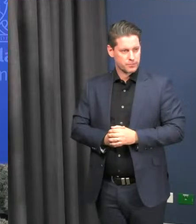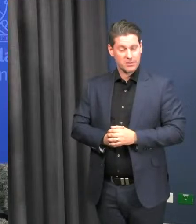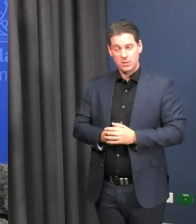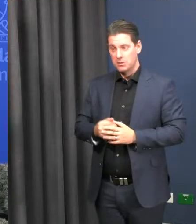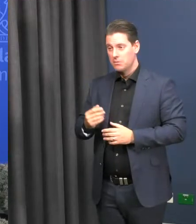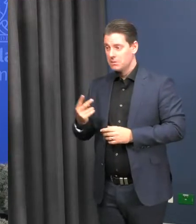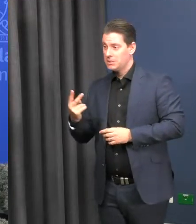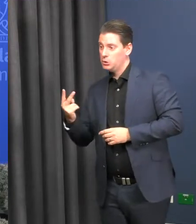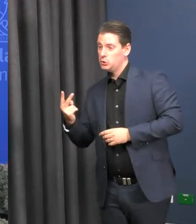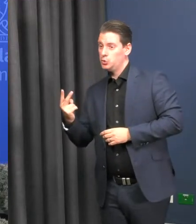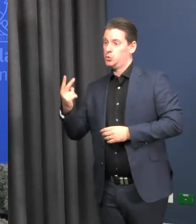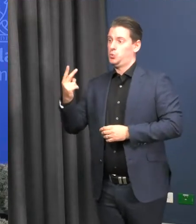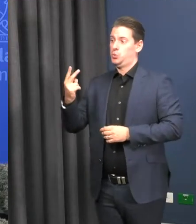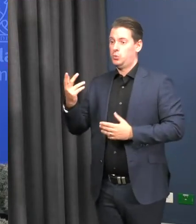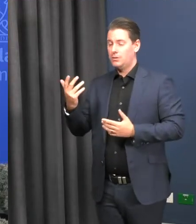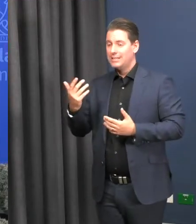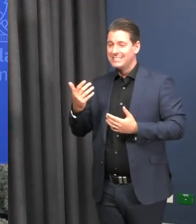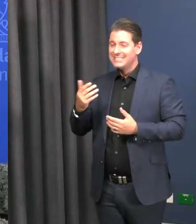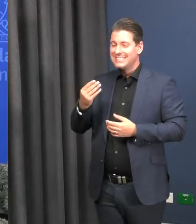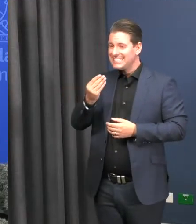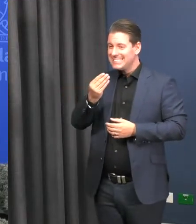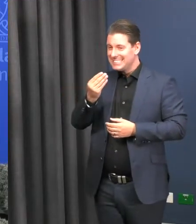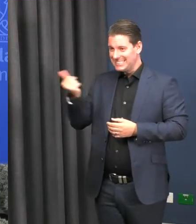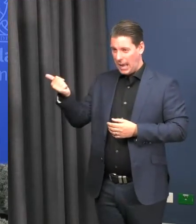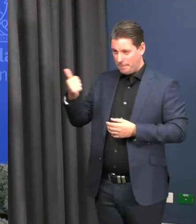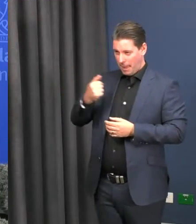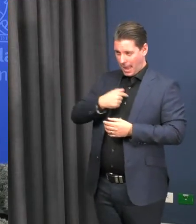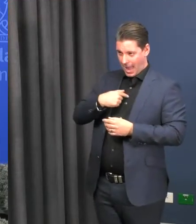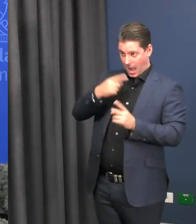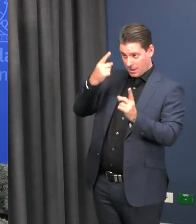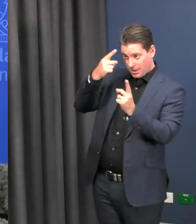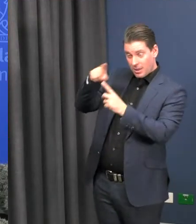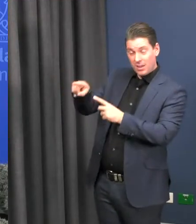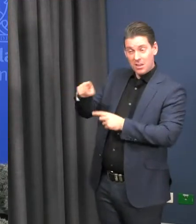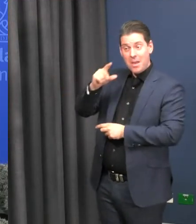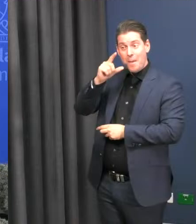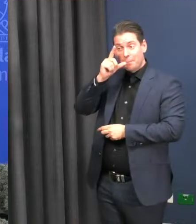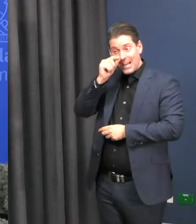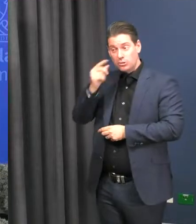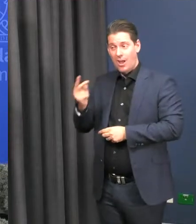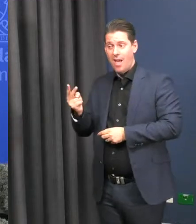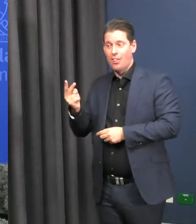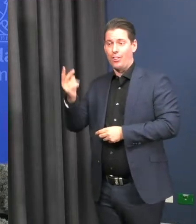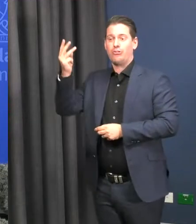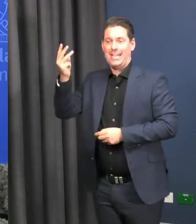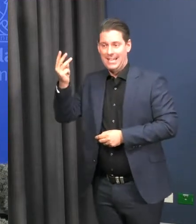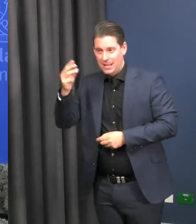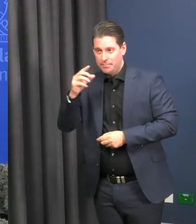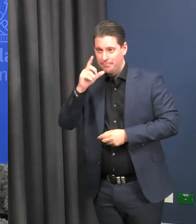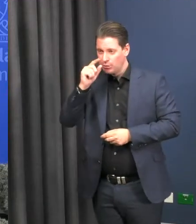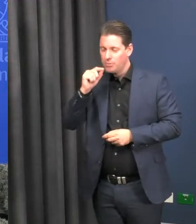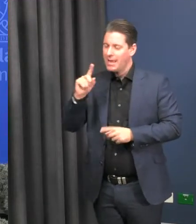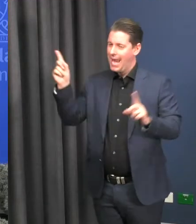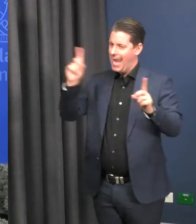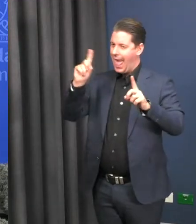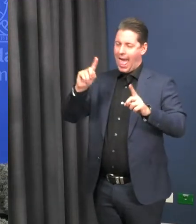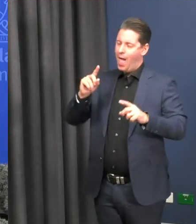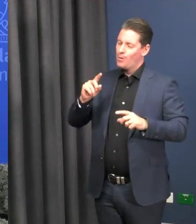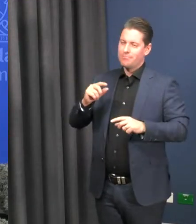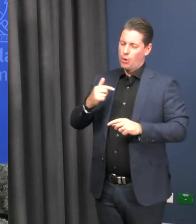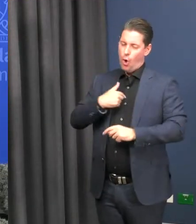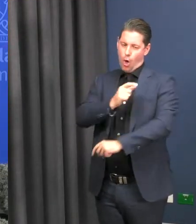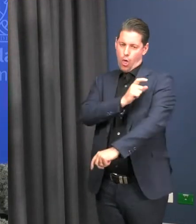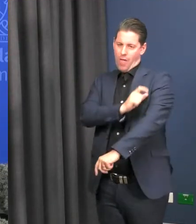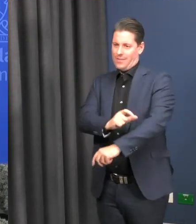There is a small percentage of our modelling that does alert the risk of it strengthening further, but we'll watch that very closely. At this stage, the